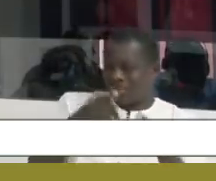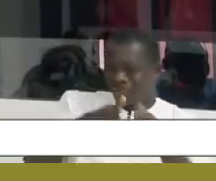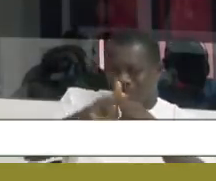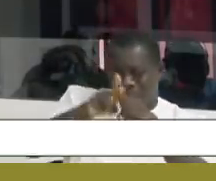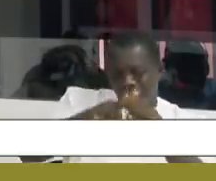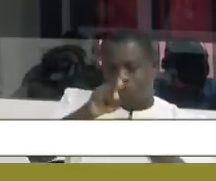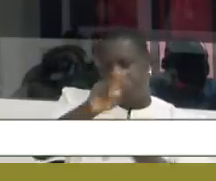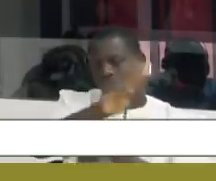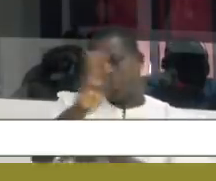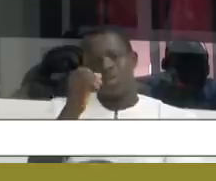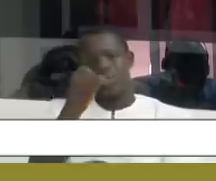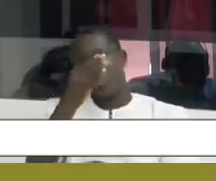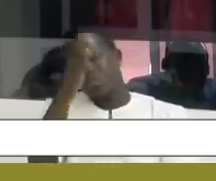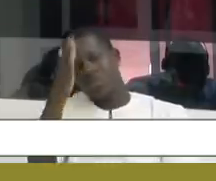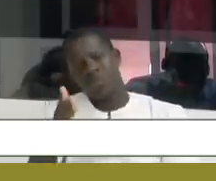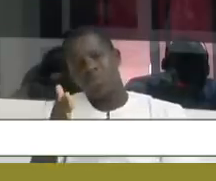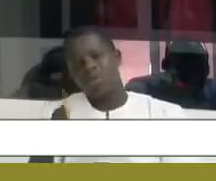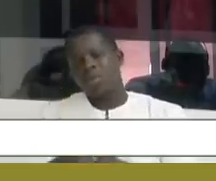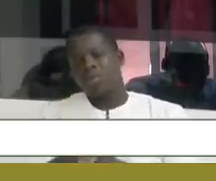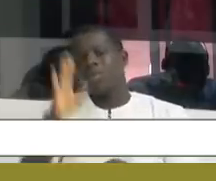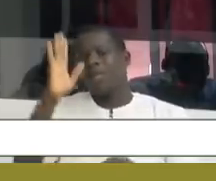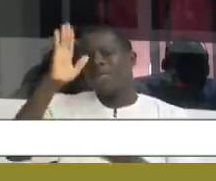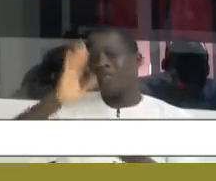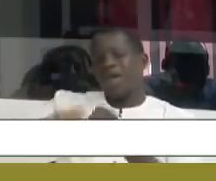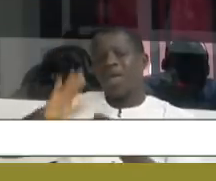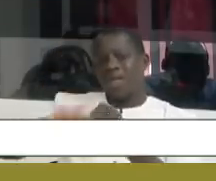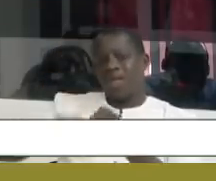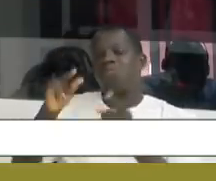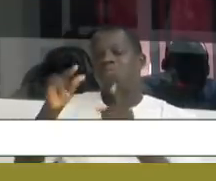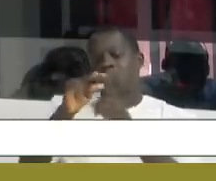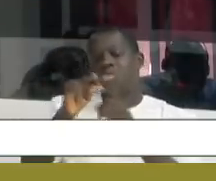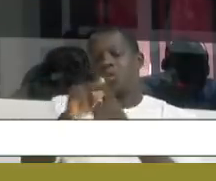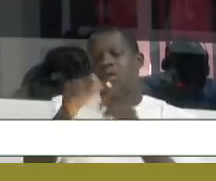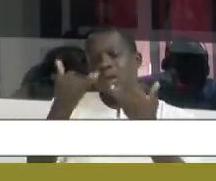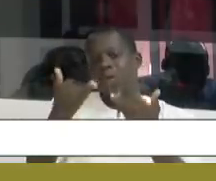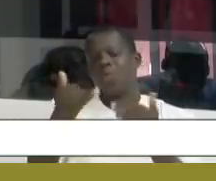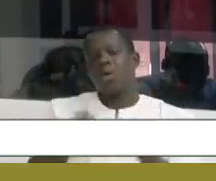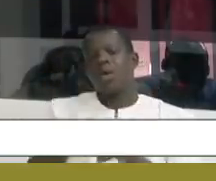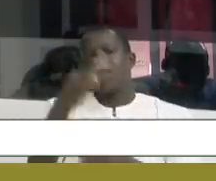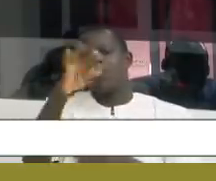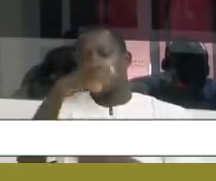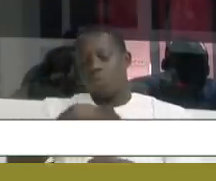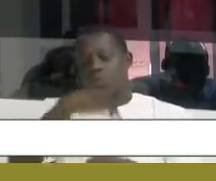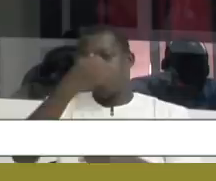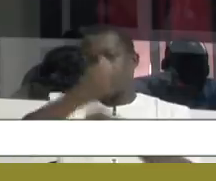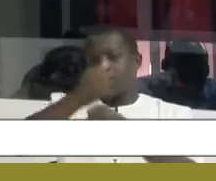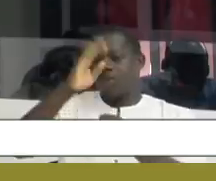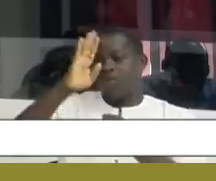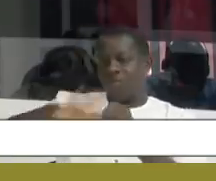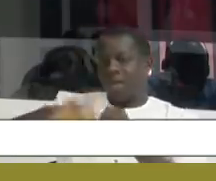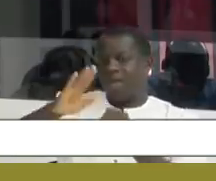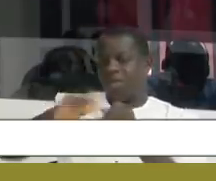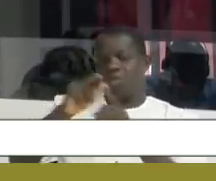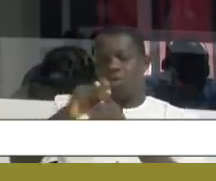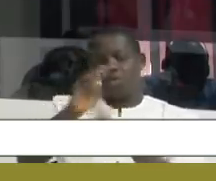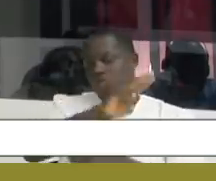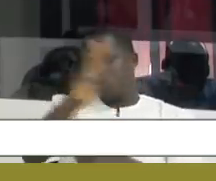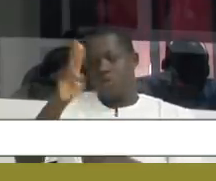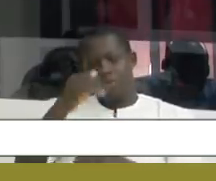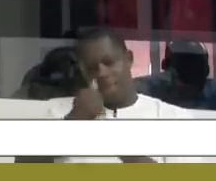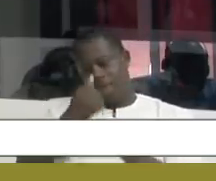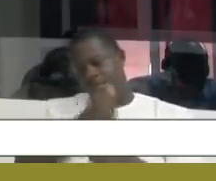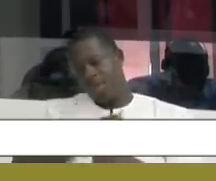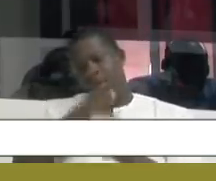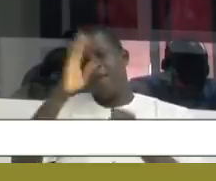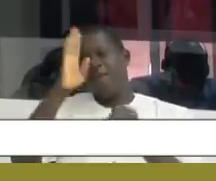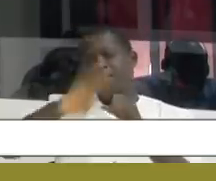are insinuating. Perhaps that is a conclusion to be drawn from this. If you want to draw your conclusion, no, sir, I don't draw the conclusion. You, but, for the commission